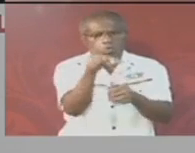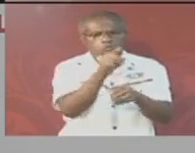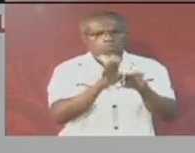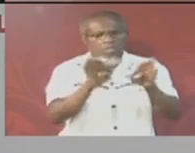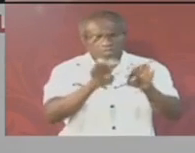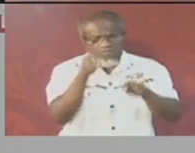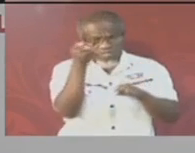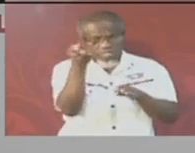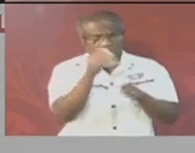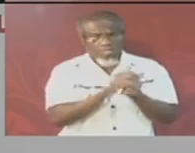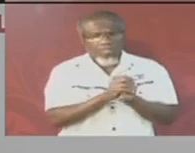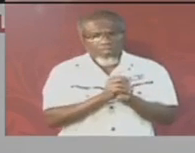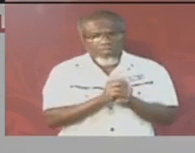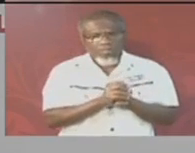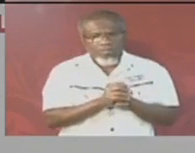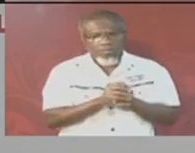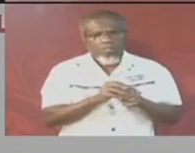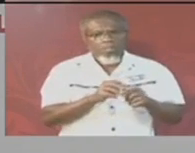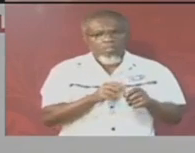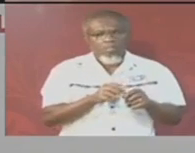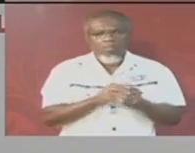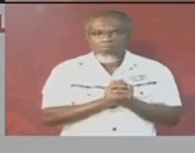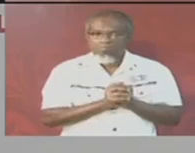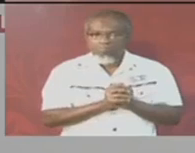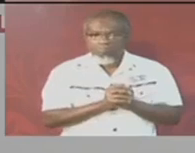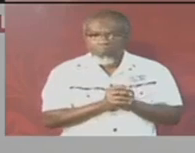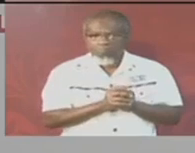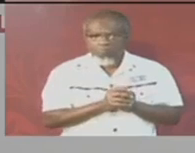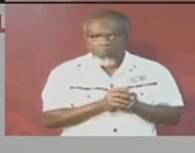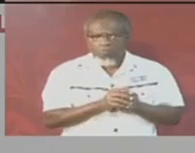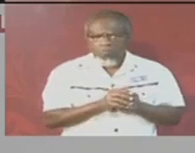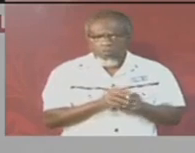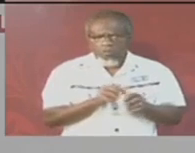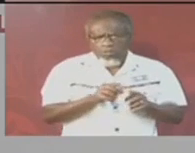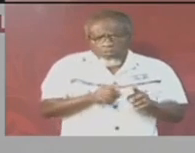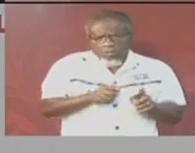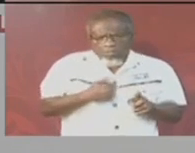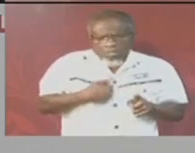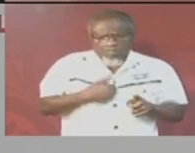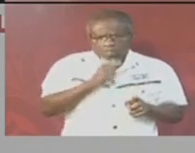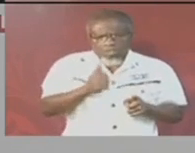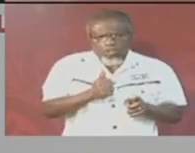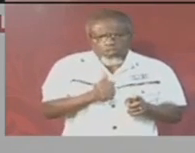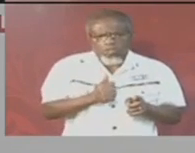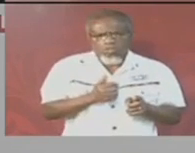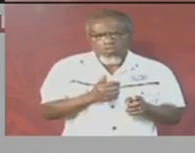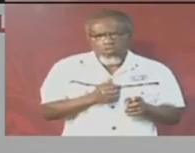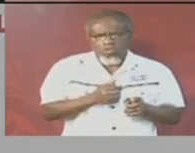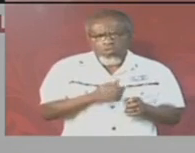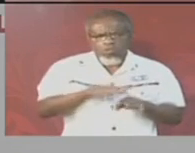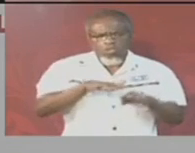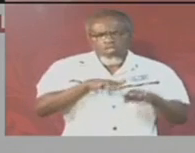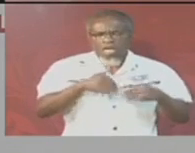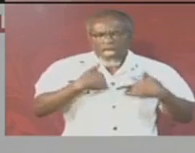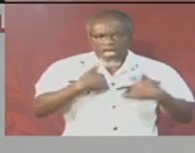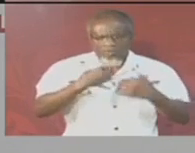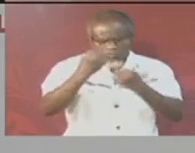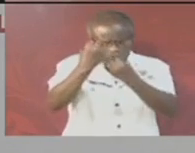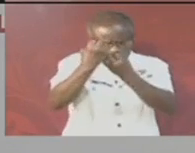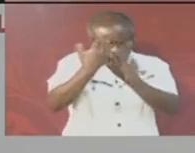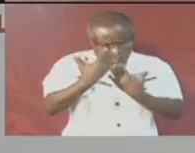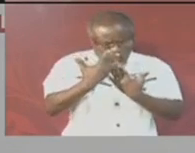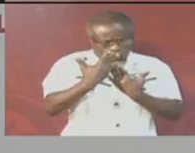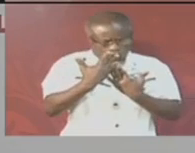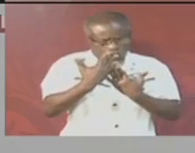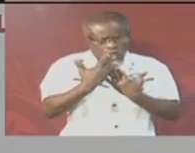reasons. The position is that I am not briefed on that news report that I, like